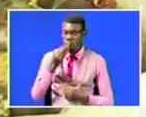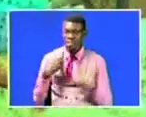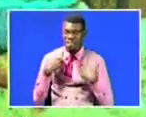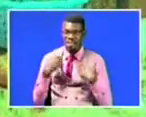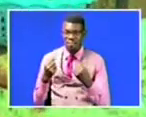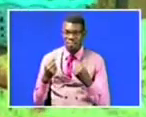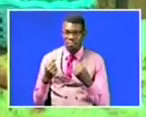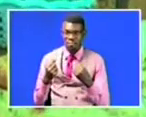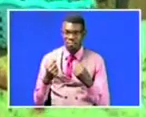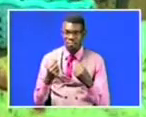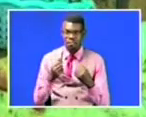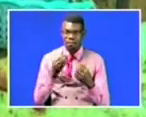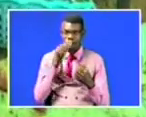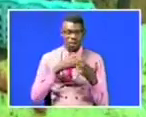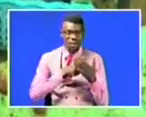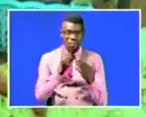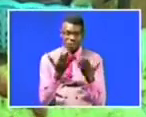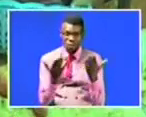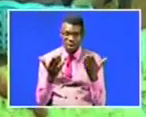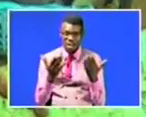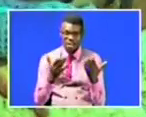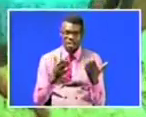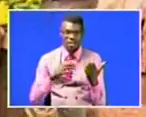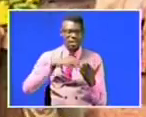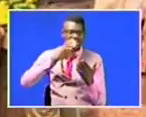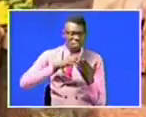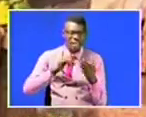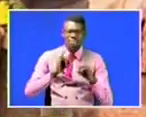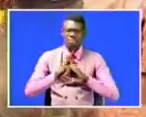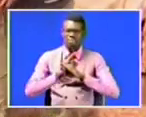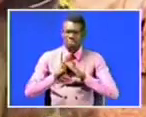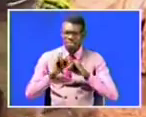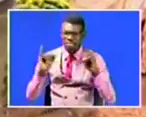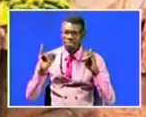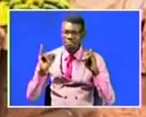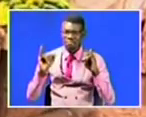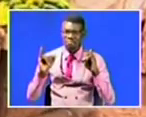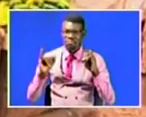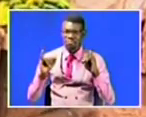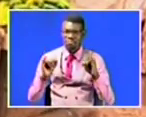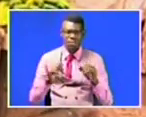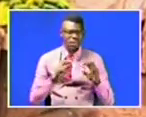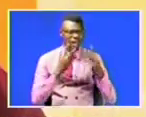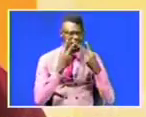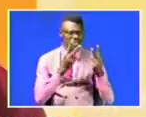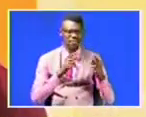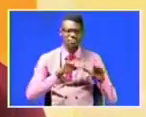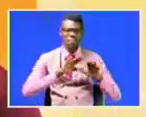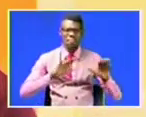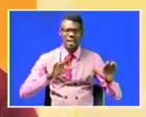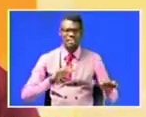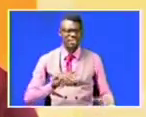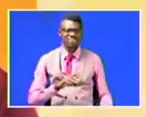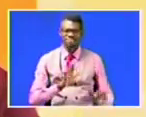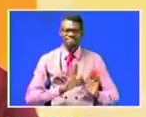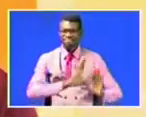tell you they buy their foods from supermarket, clean food. They avoid the open air market. If you could ask